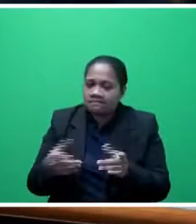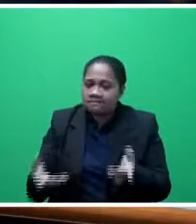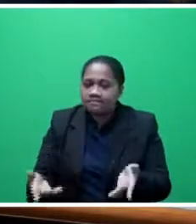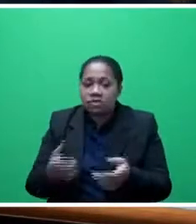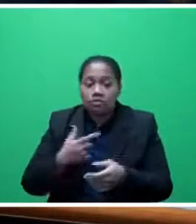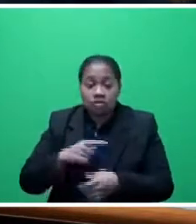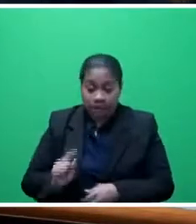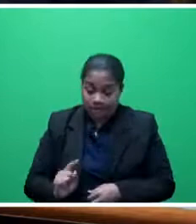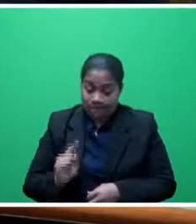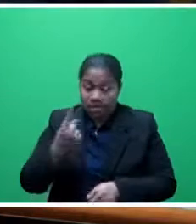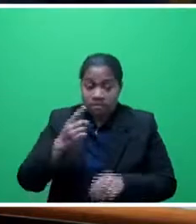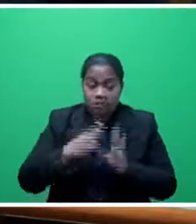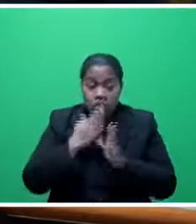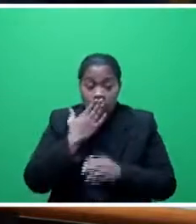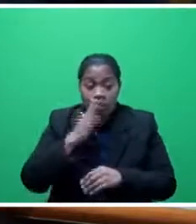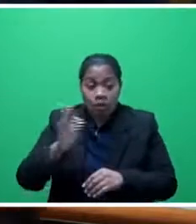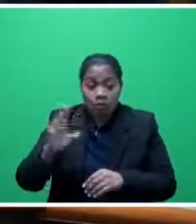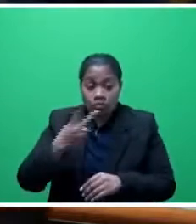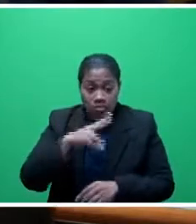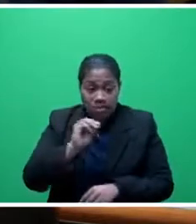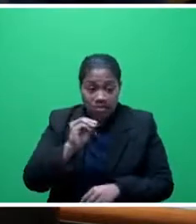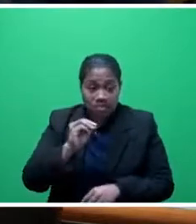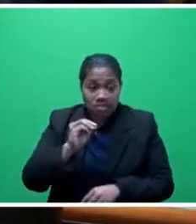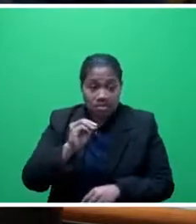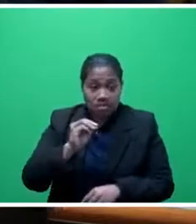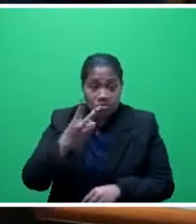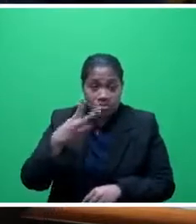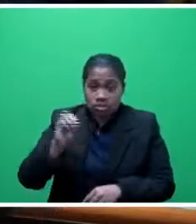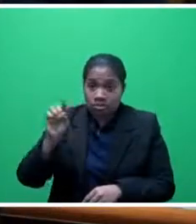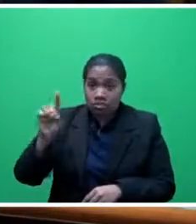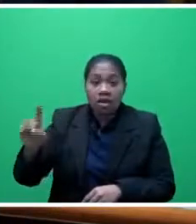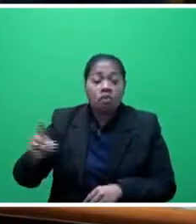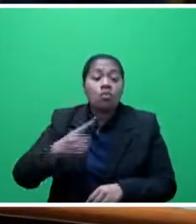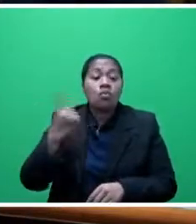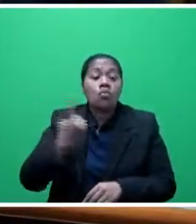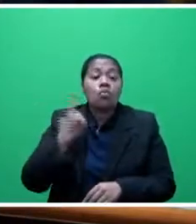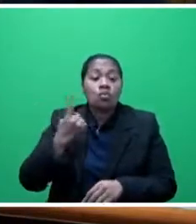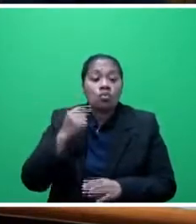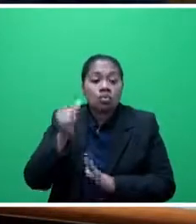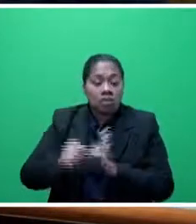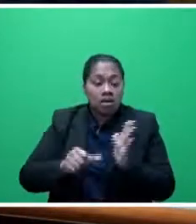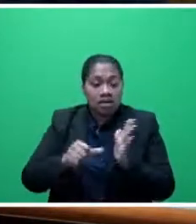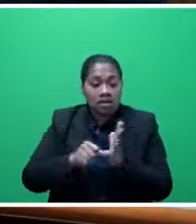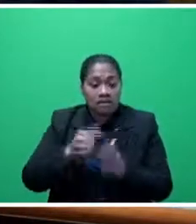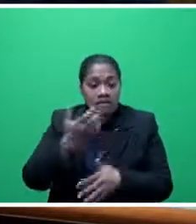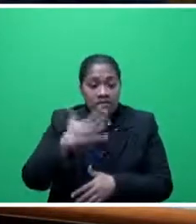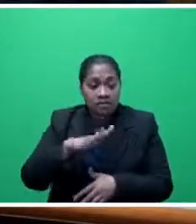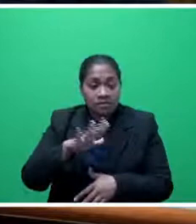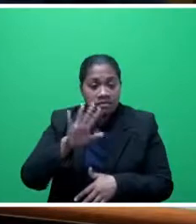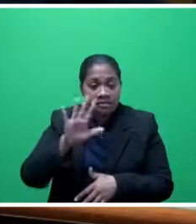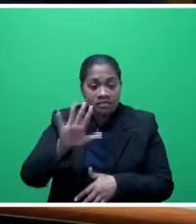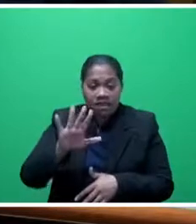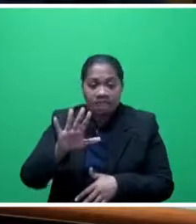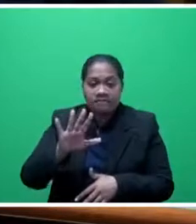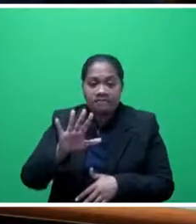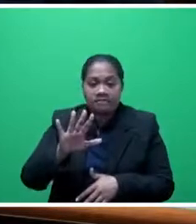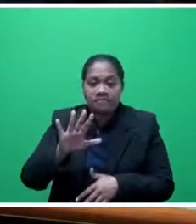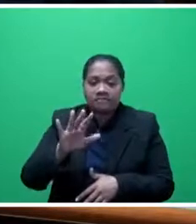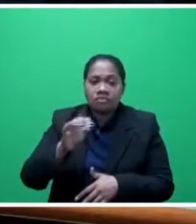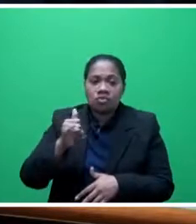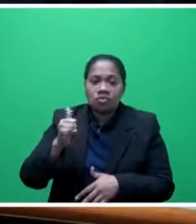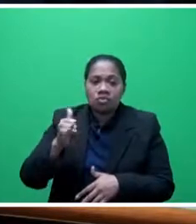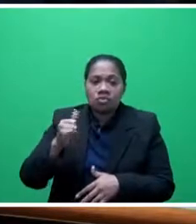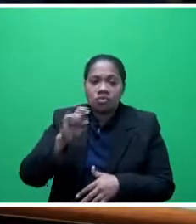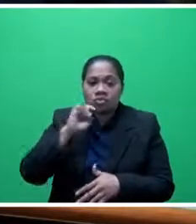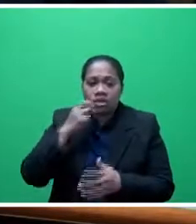come 1st August 2021, all those who are over 55 years old but yet to reach 60 years, and those reaching 55 years who are